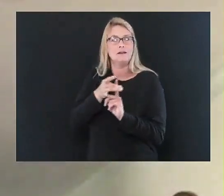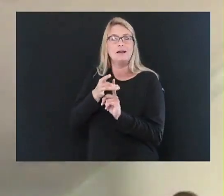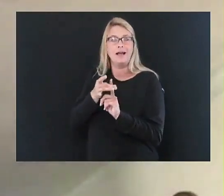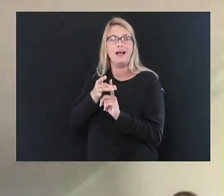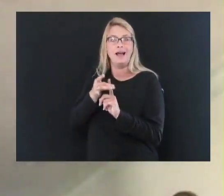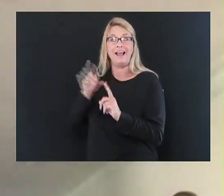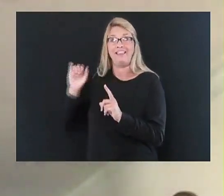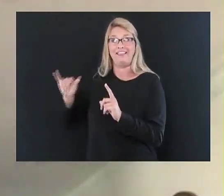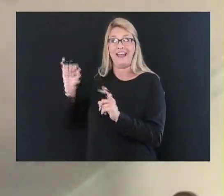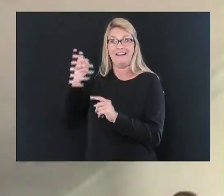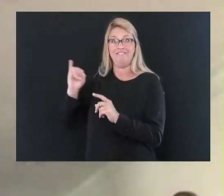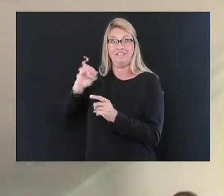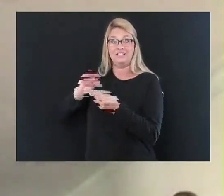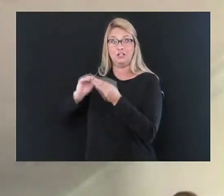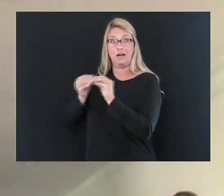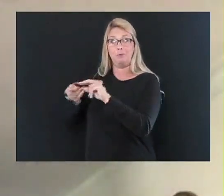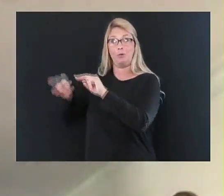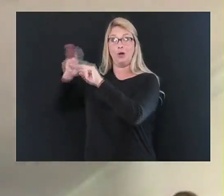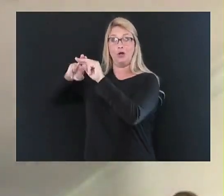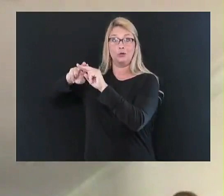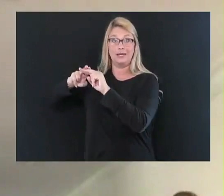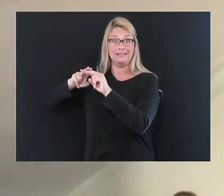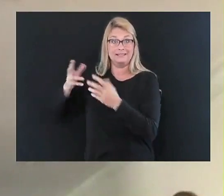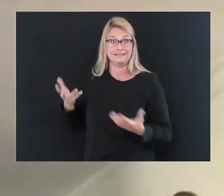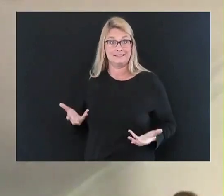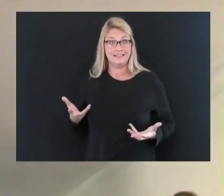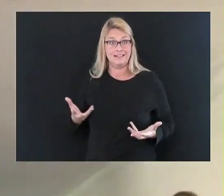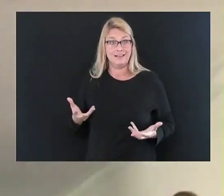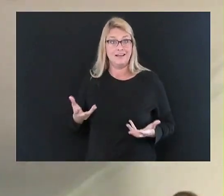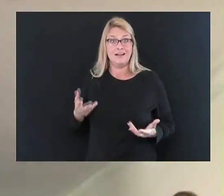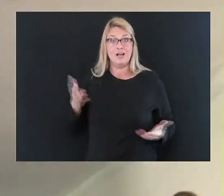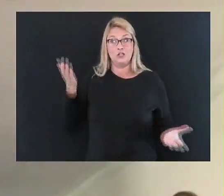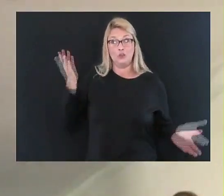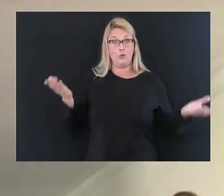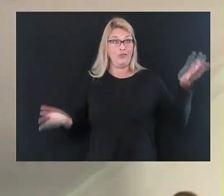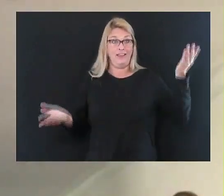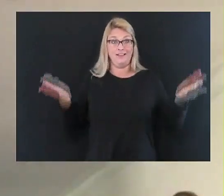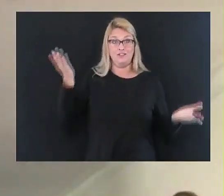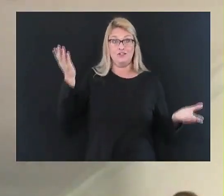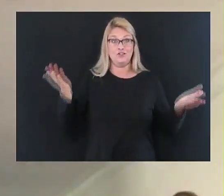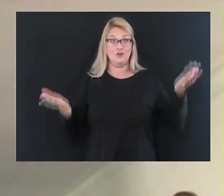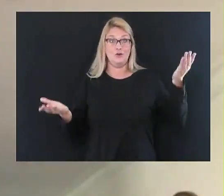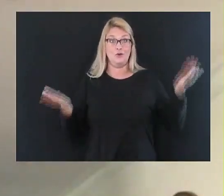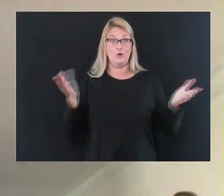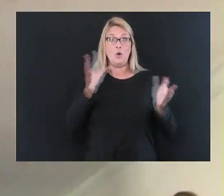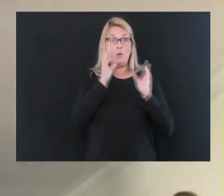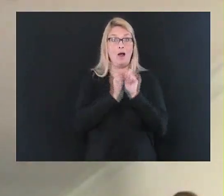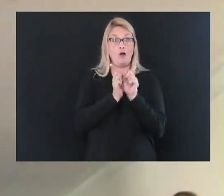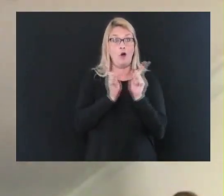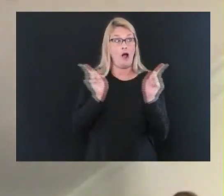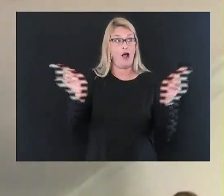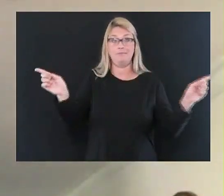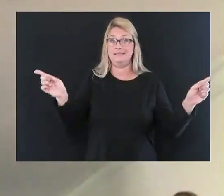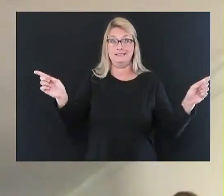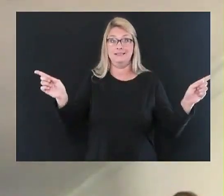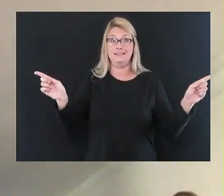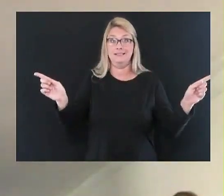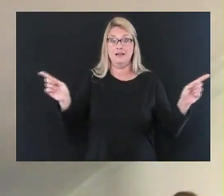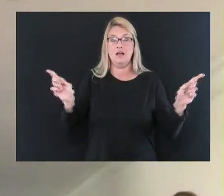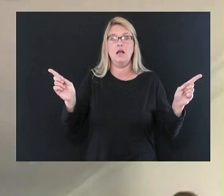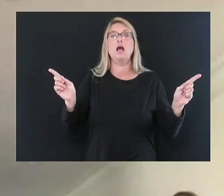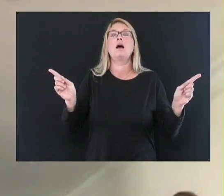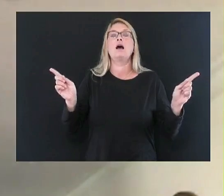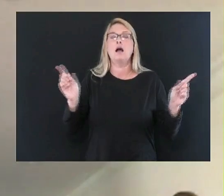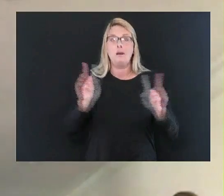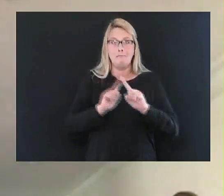rate or the incidence rate will go up. So initially, those two measures will go in opposite directions. And then over time, as